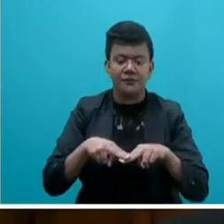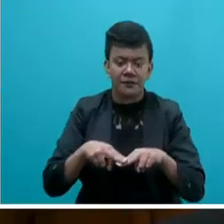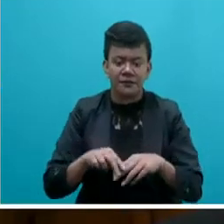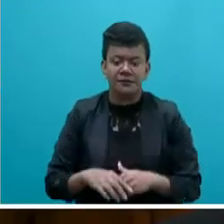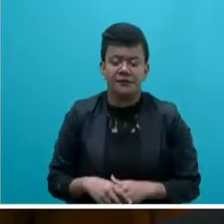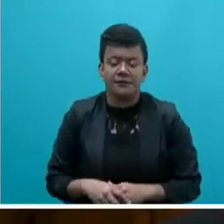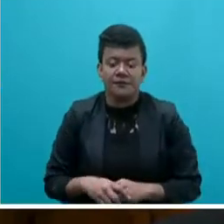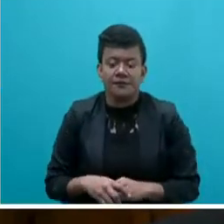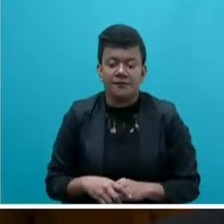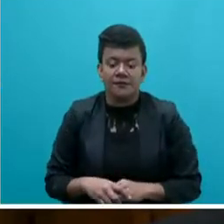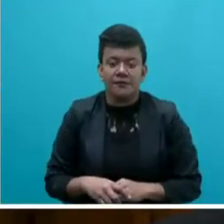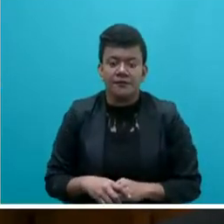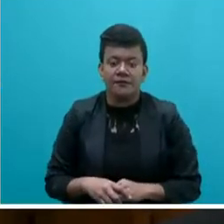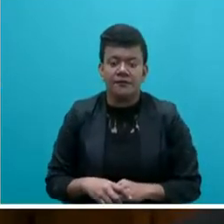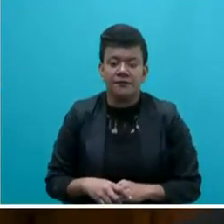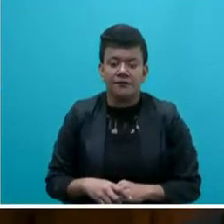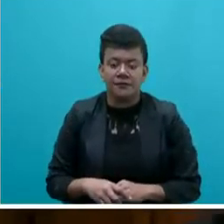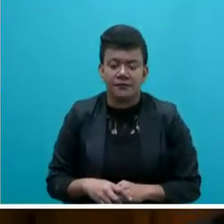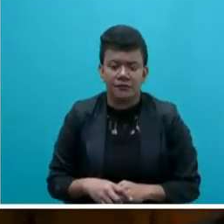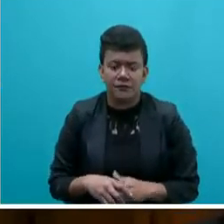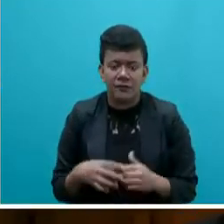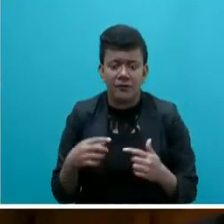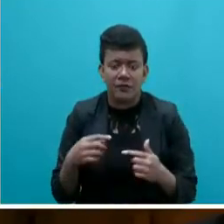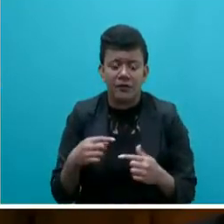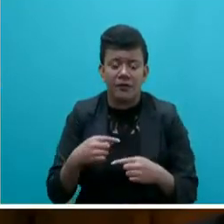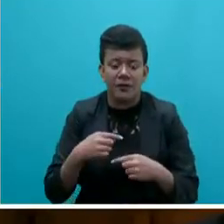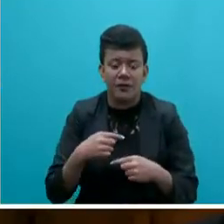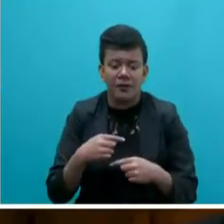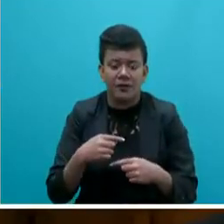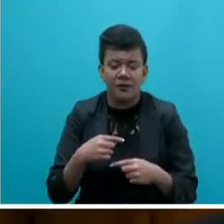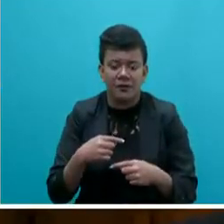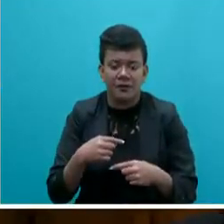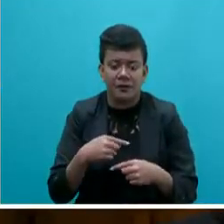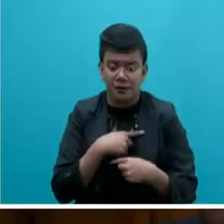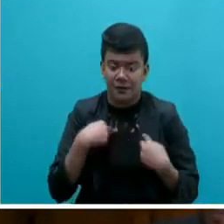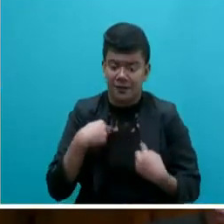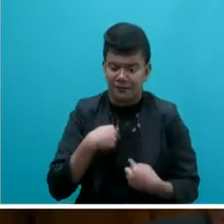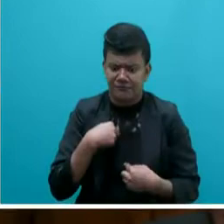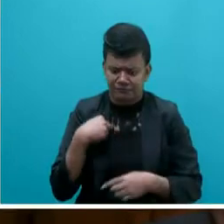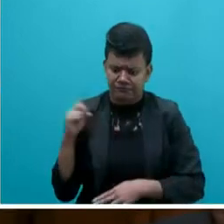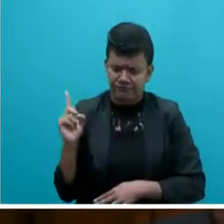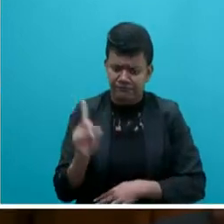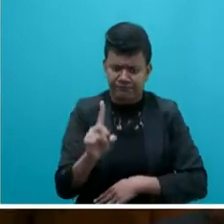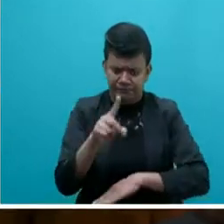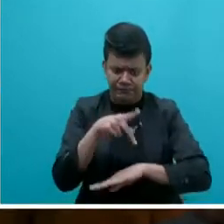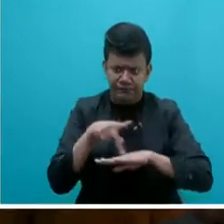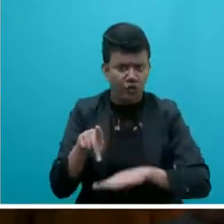We are elected to be in Parliament and not to visit overseas, Honourable Members.